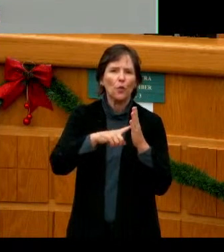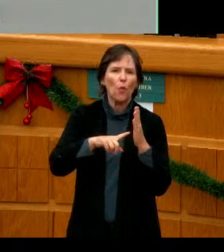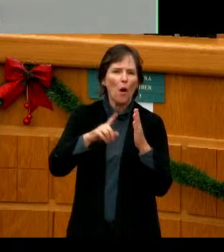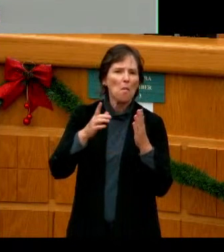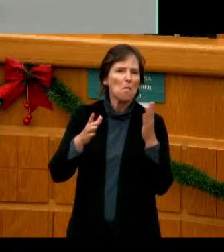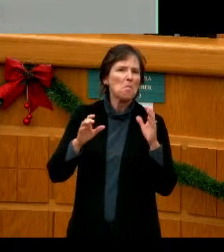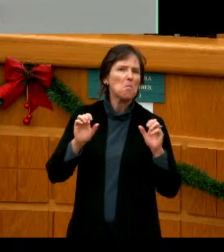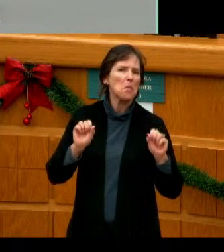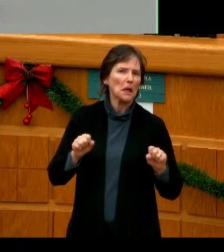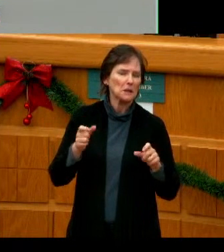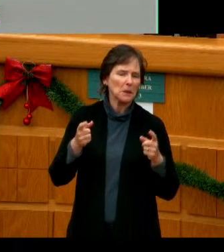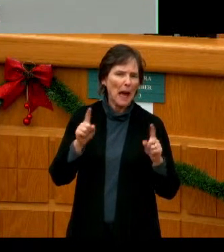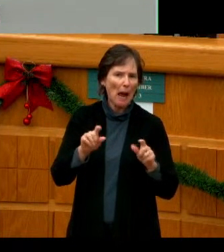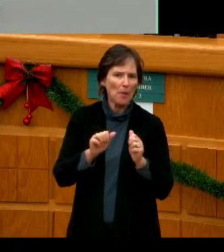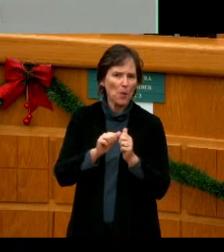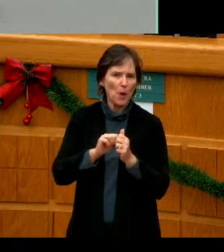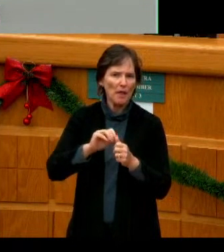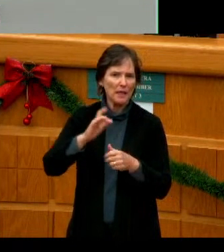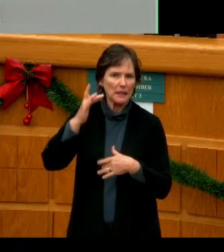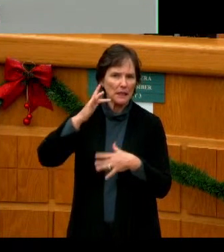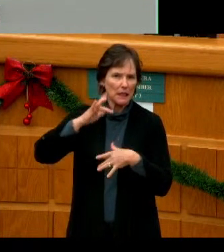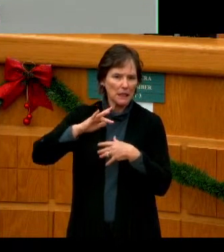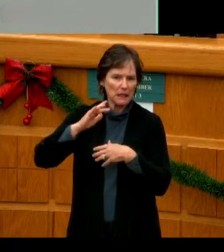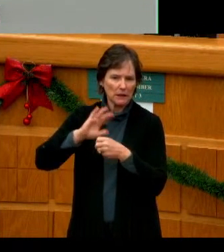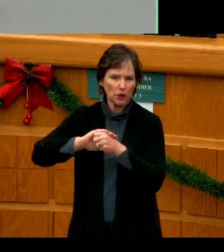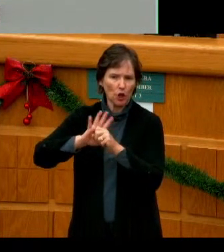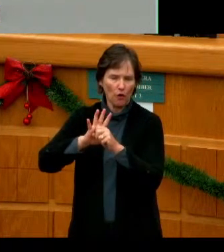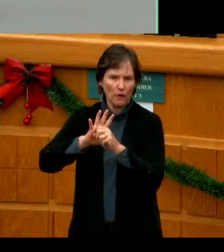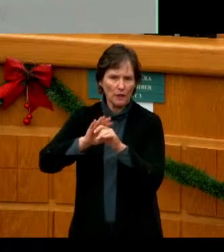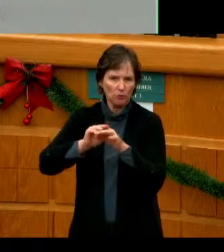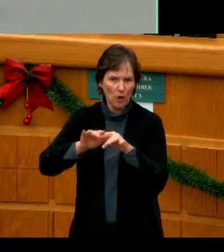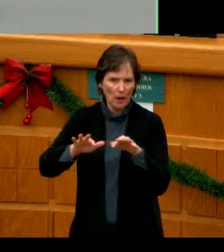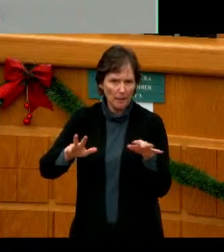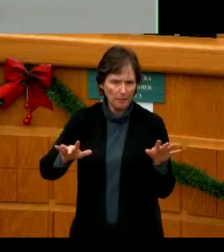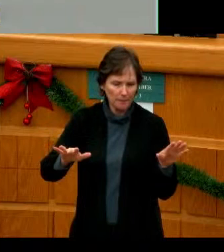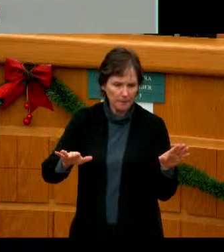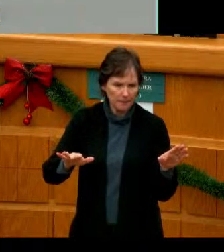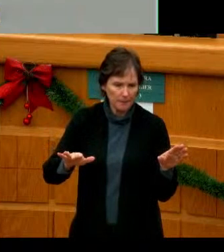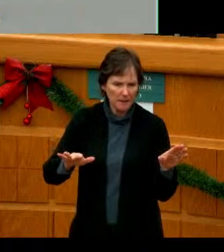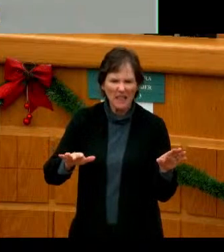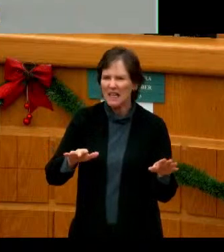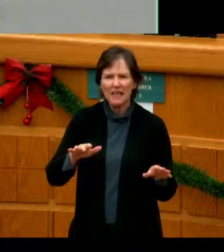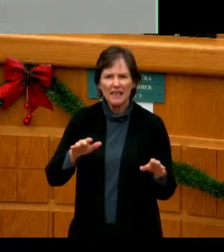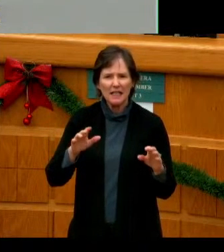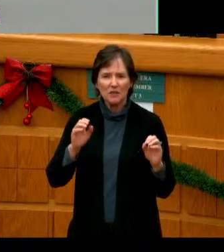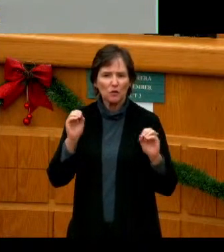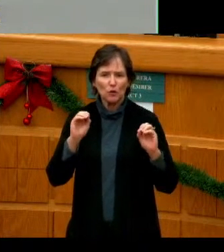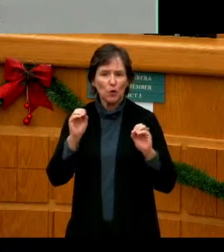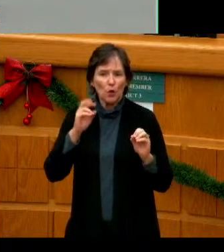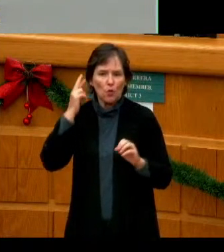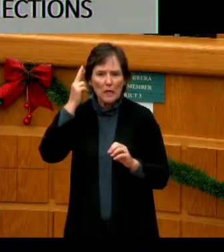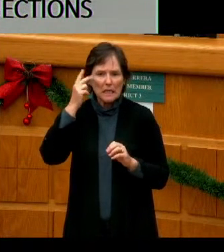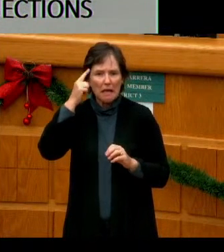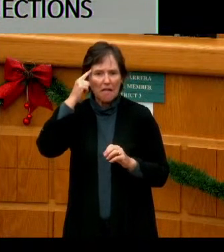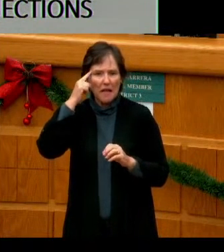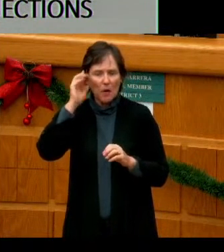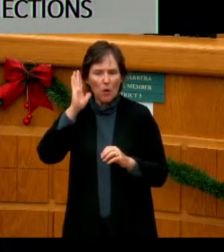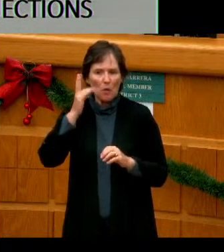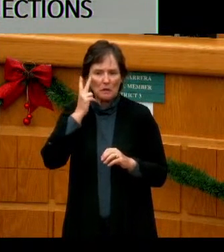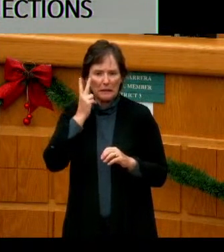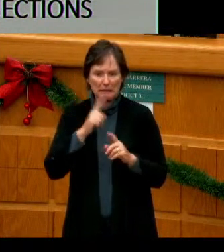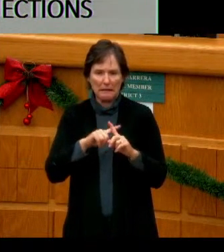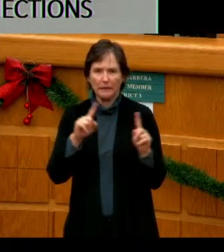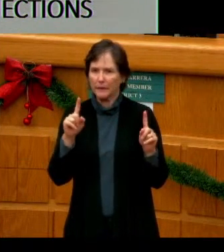model projection. Things are proceeding as we expected. And we see nothing to really indicate that we're going to see a